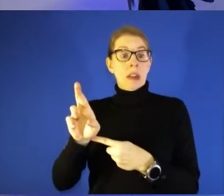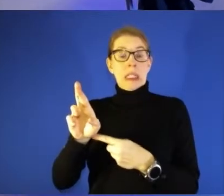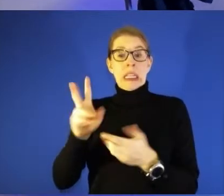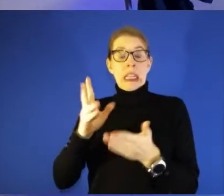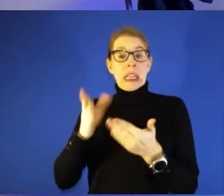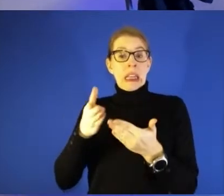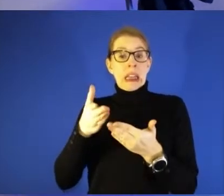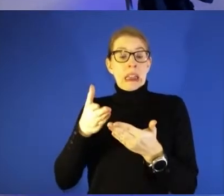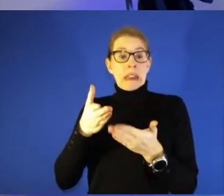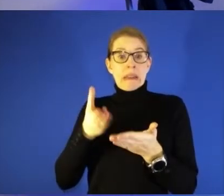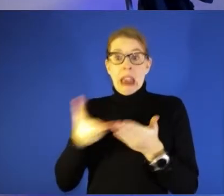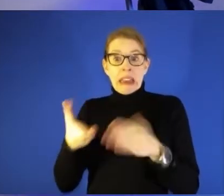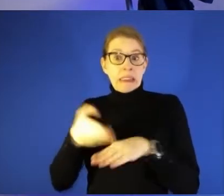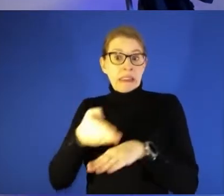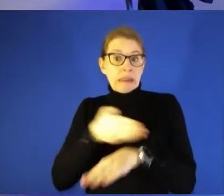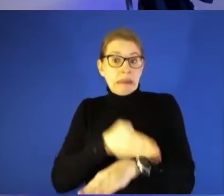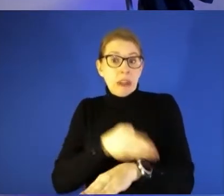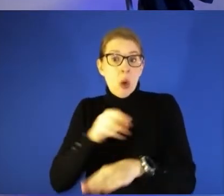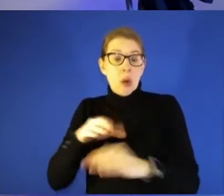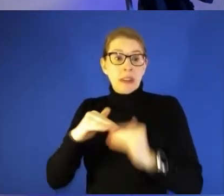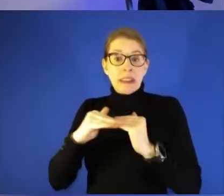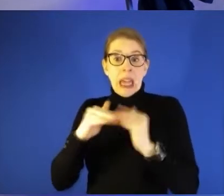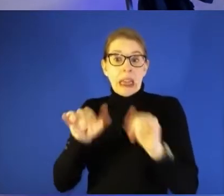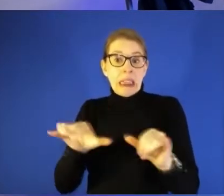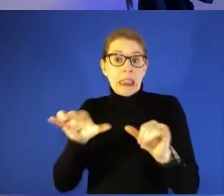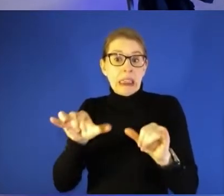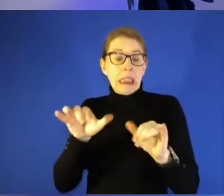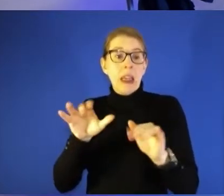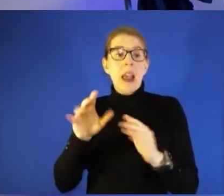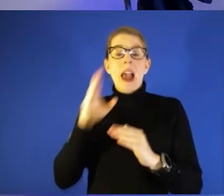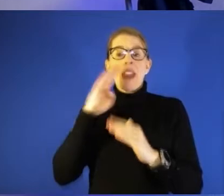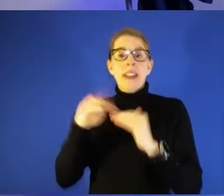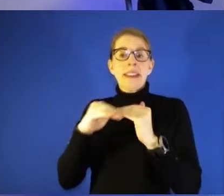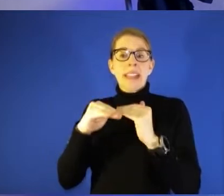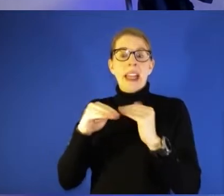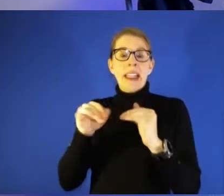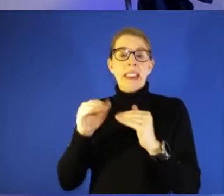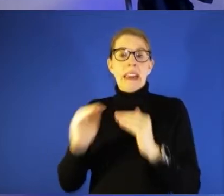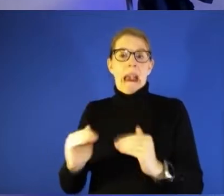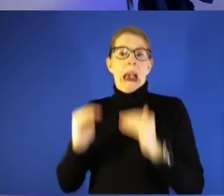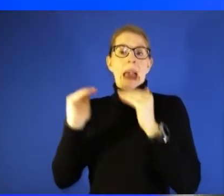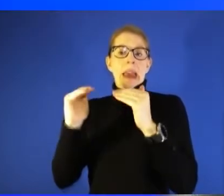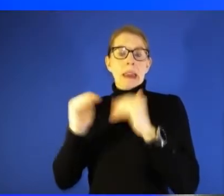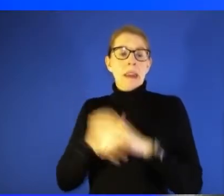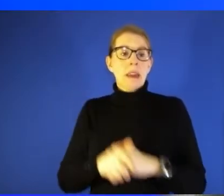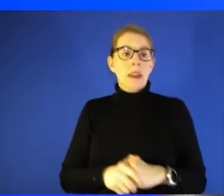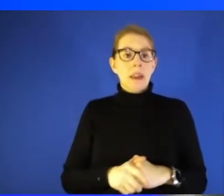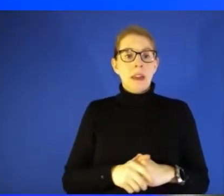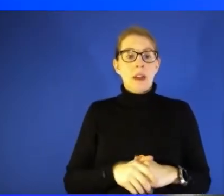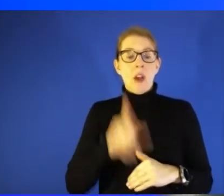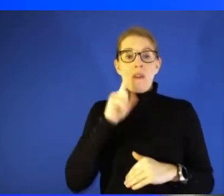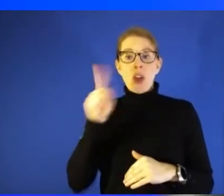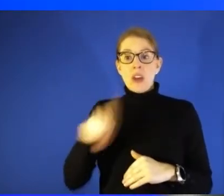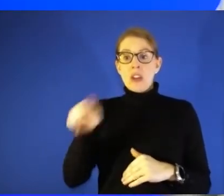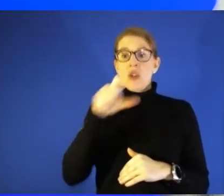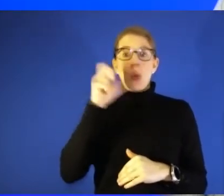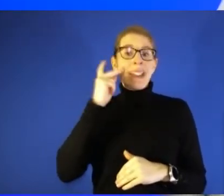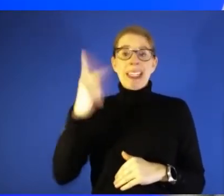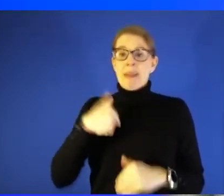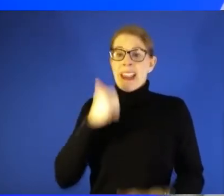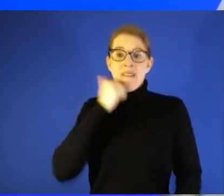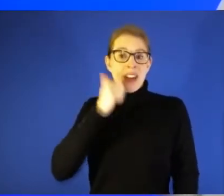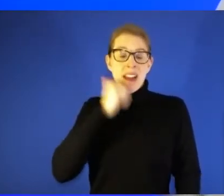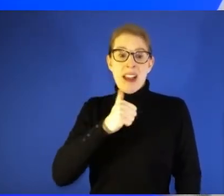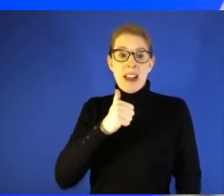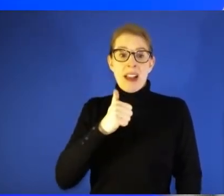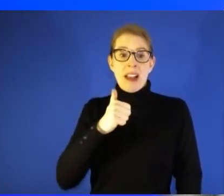or steady, kind of? I think steady high. And I just want to say, for those of you, you guys don't see me every day, I had a